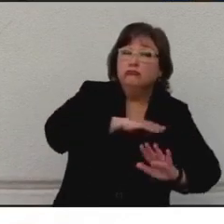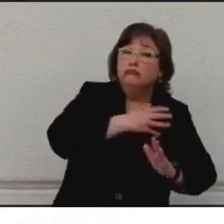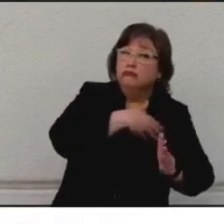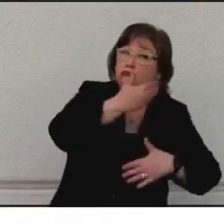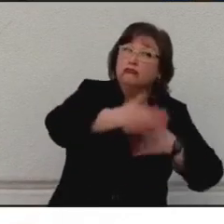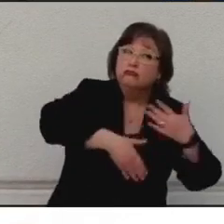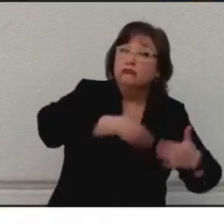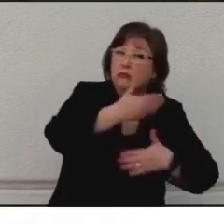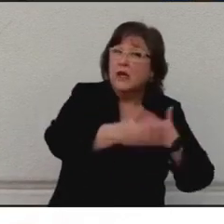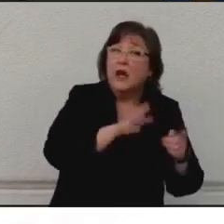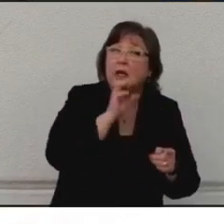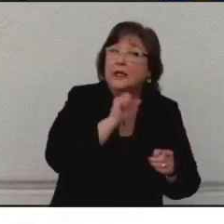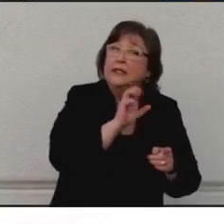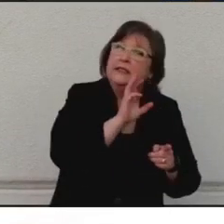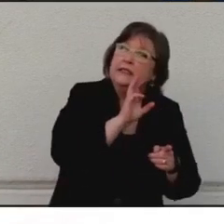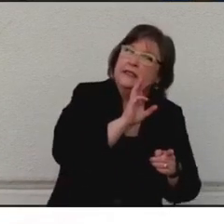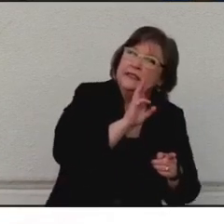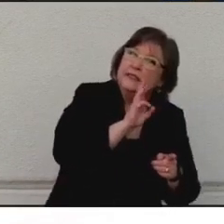vaccinated.